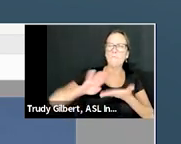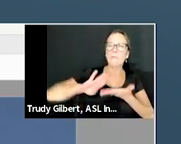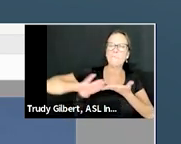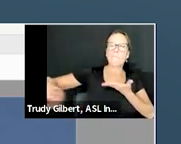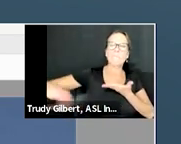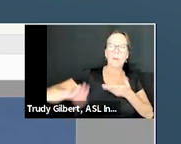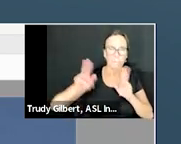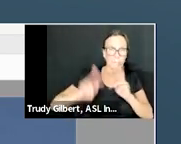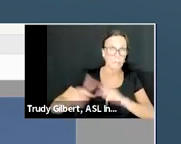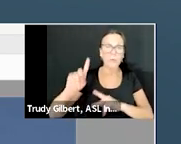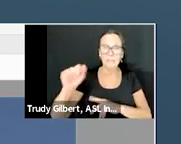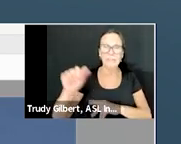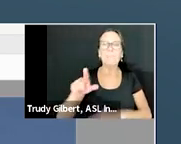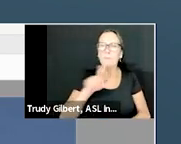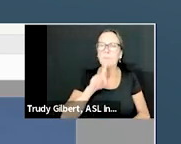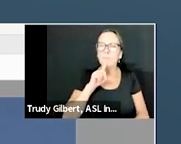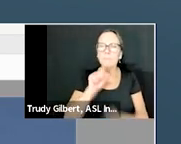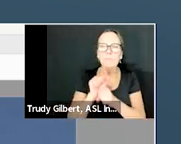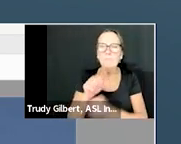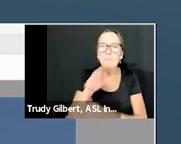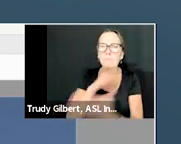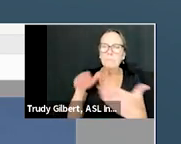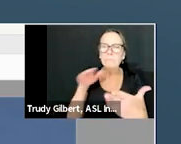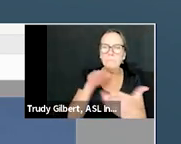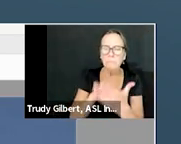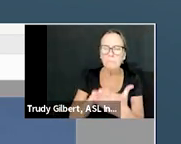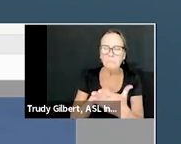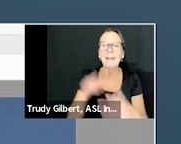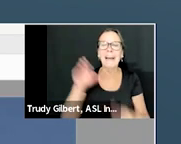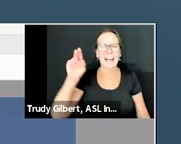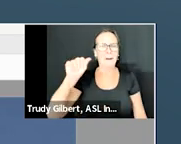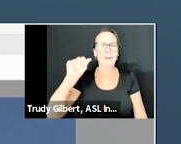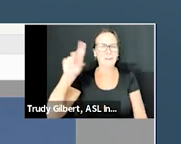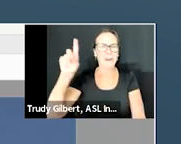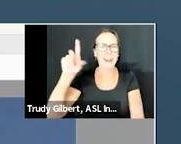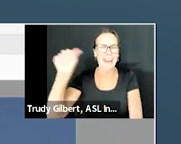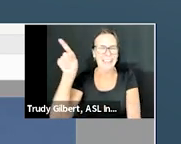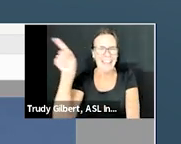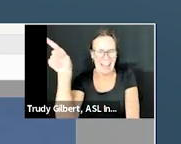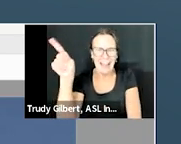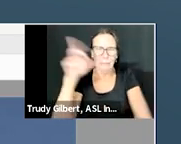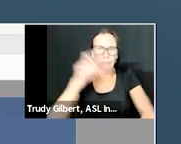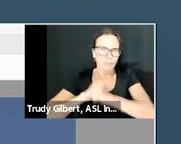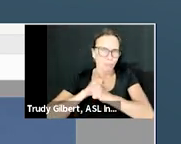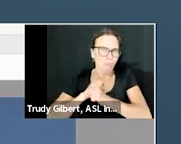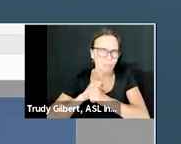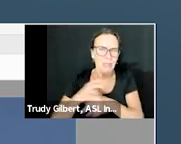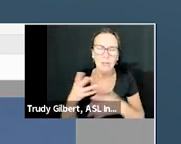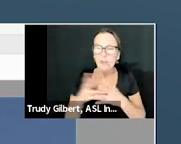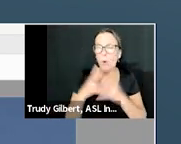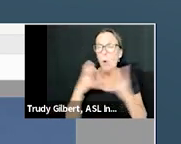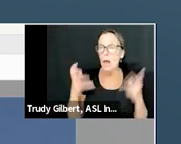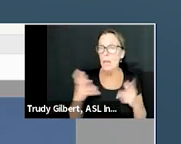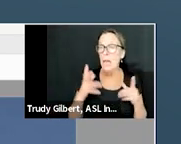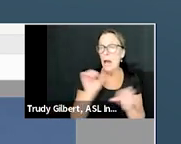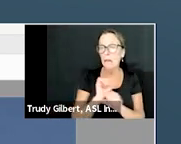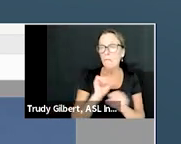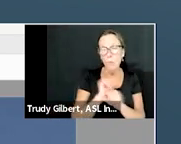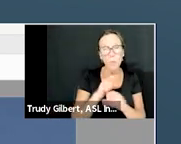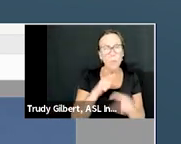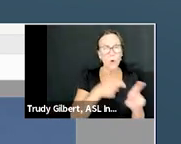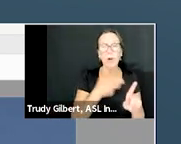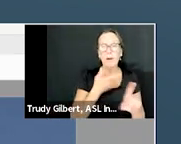disabilities is a form of discrimination under the Americans with Disabilities Act. So a lot of our work sort of